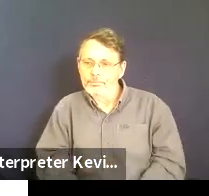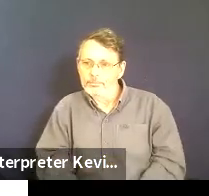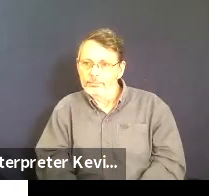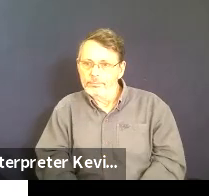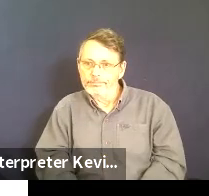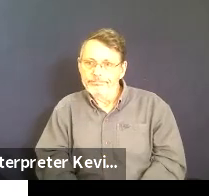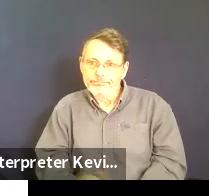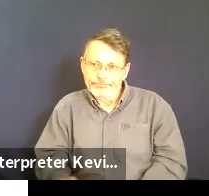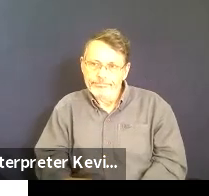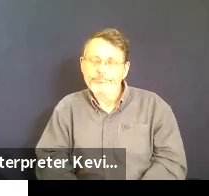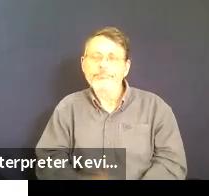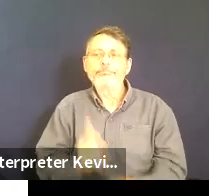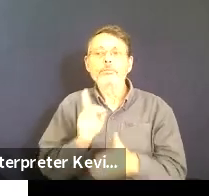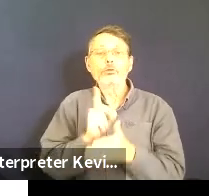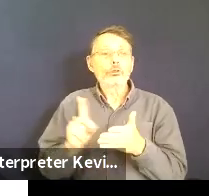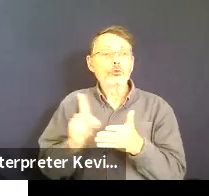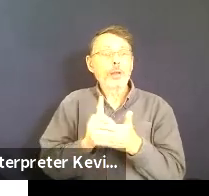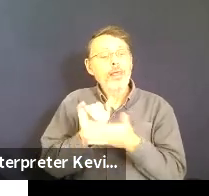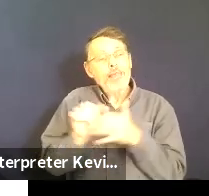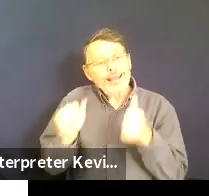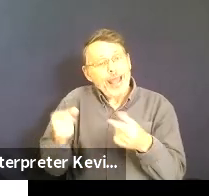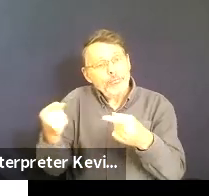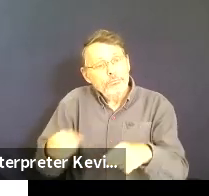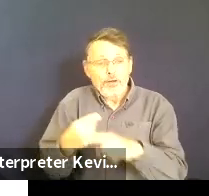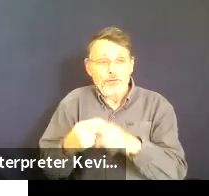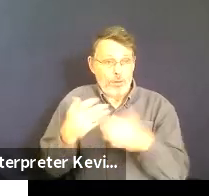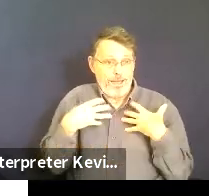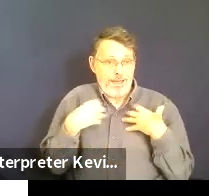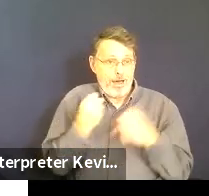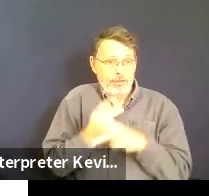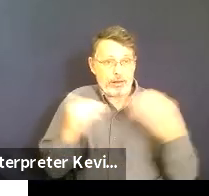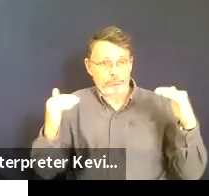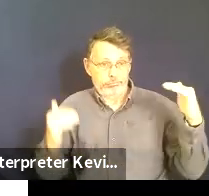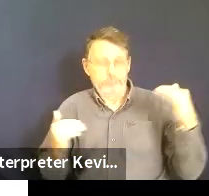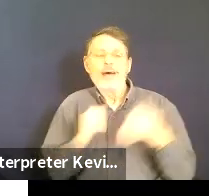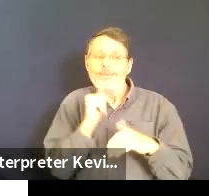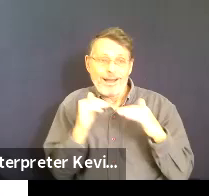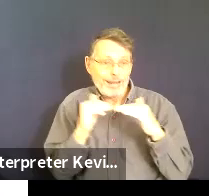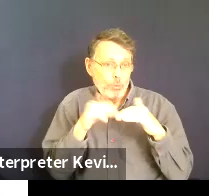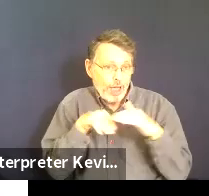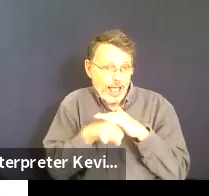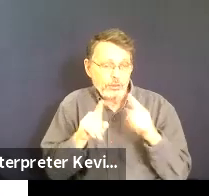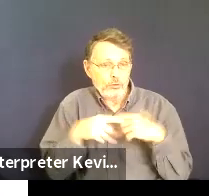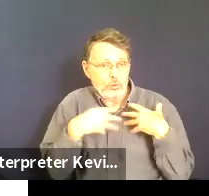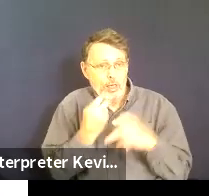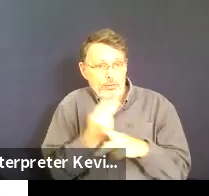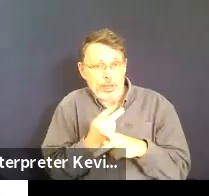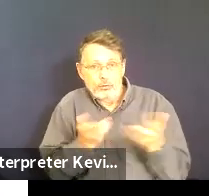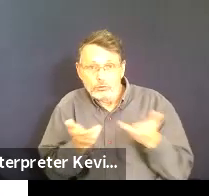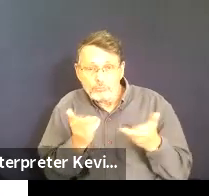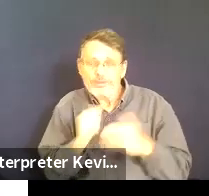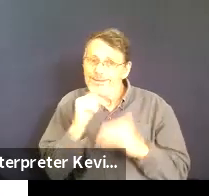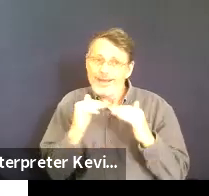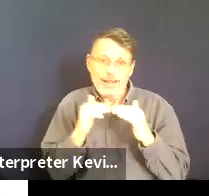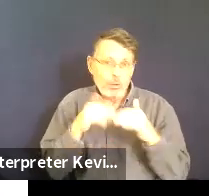So the discrimination that may result in health disparities include unequal access to healthcare services, unequal access